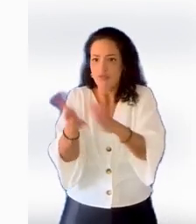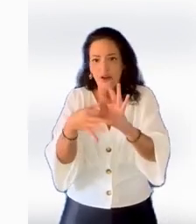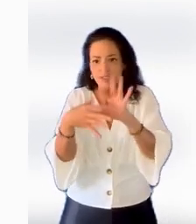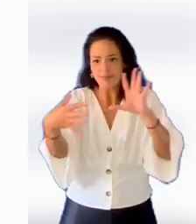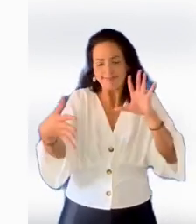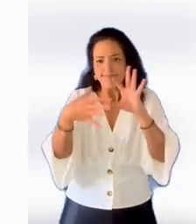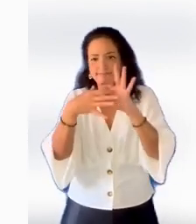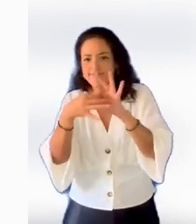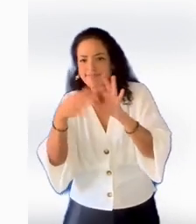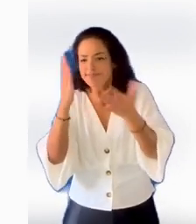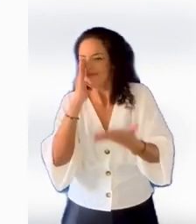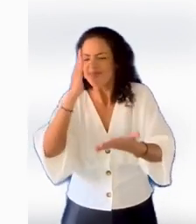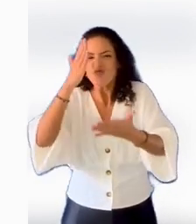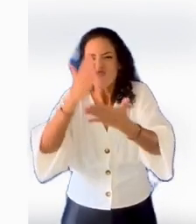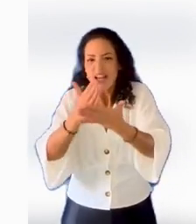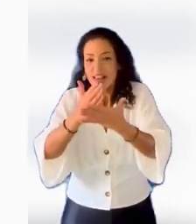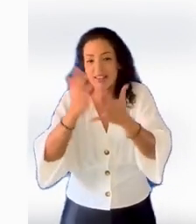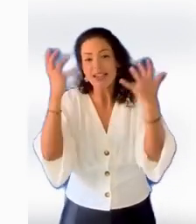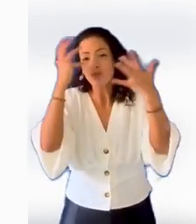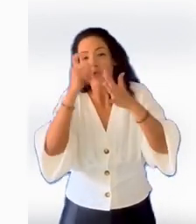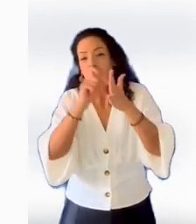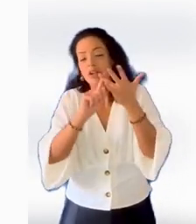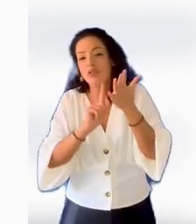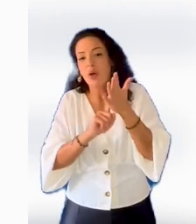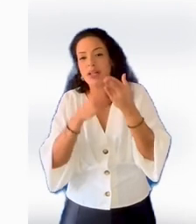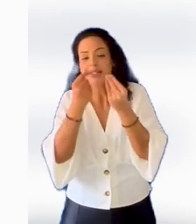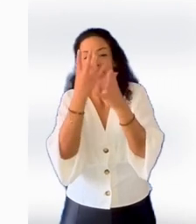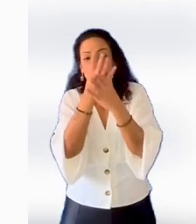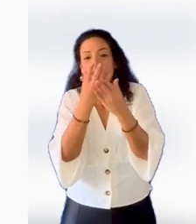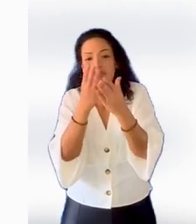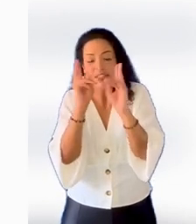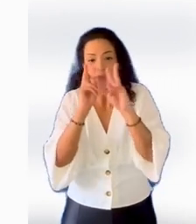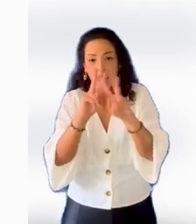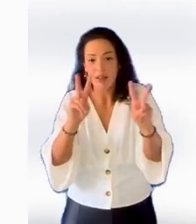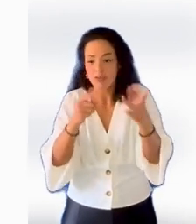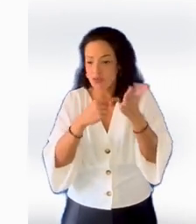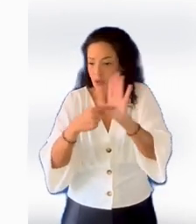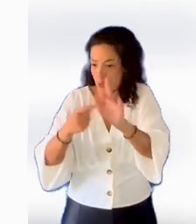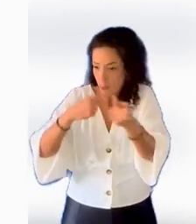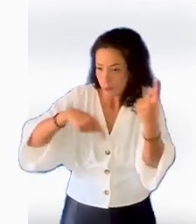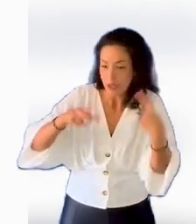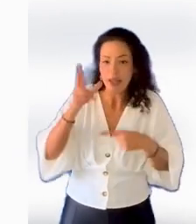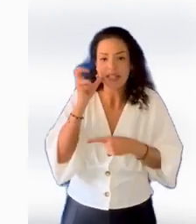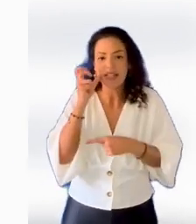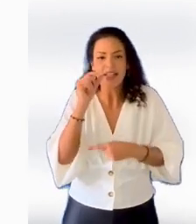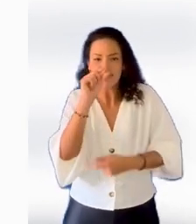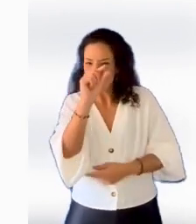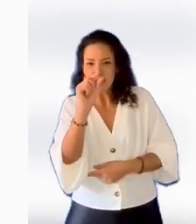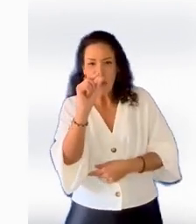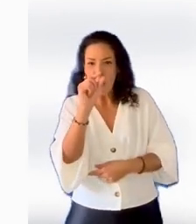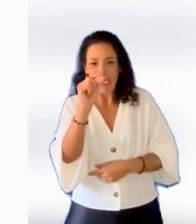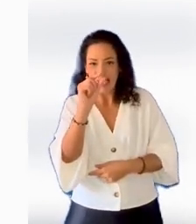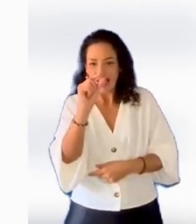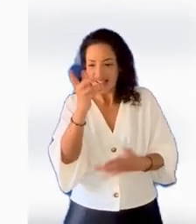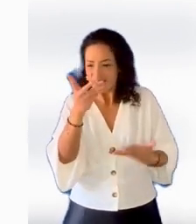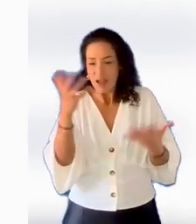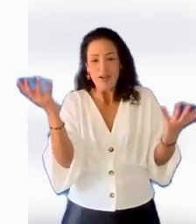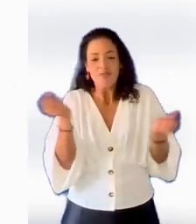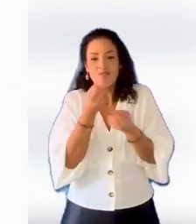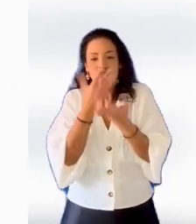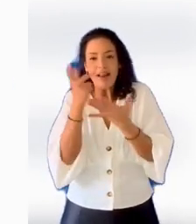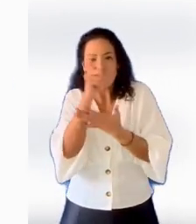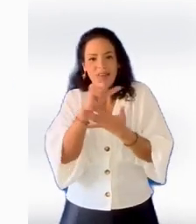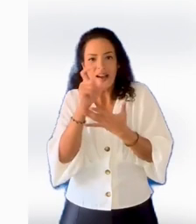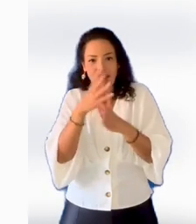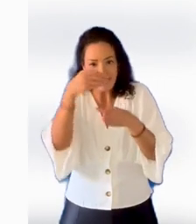intangible. These worry dolls offer something visible to demonstrate that we are listening. They are but a tiny matchstick doll, brightly coloured and enclosed